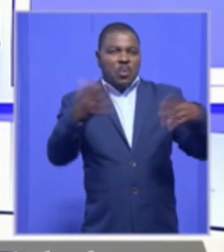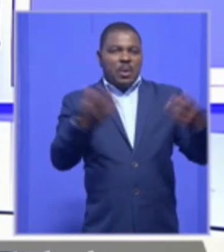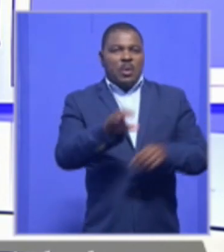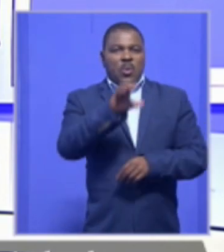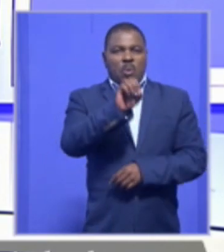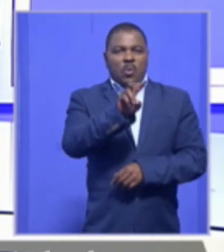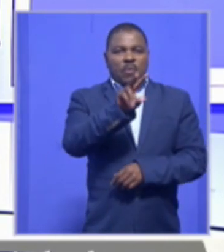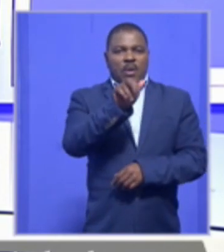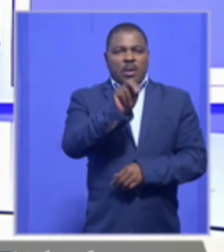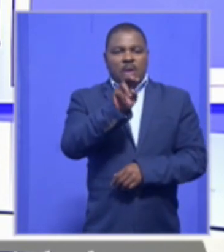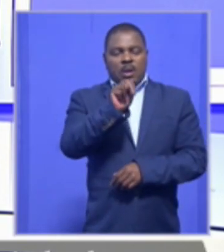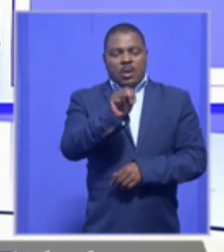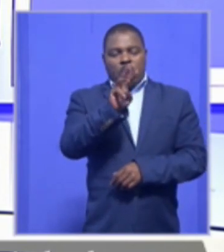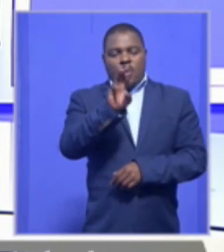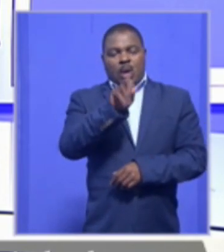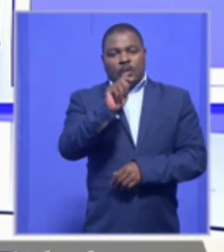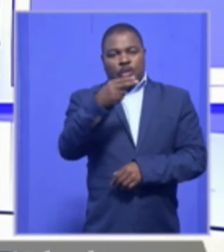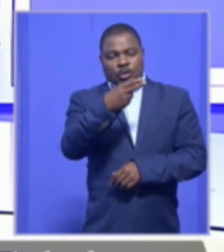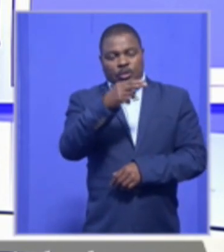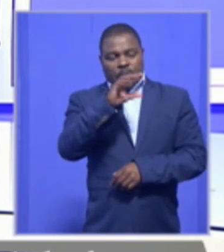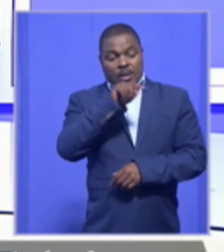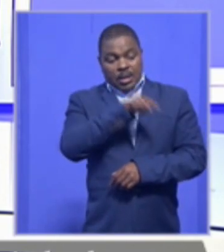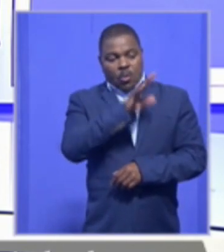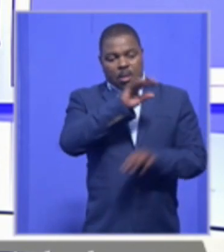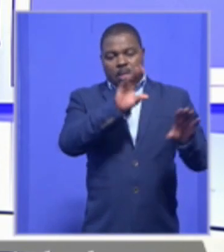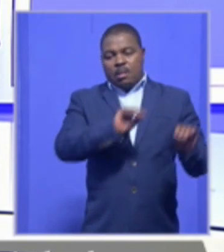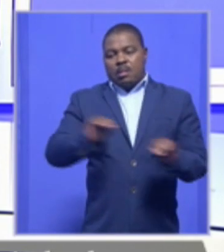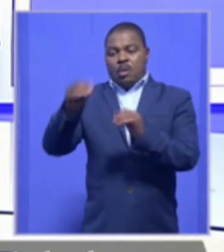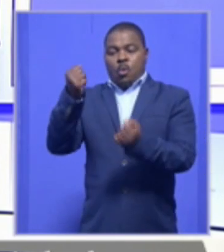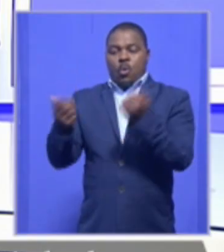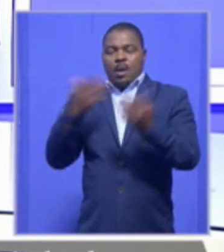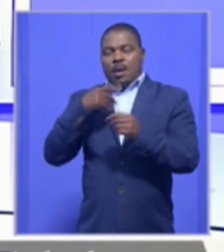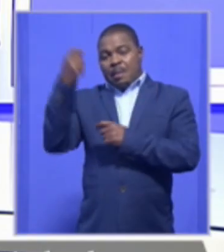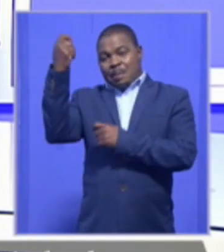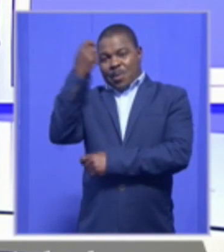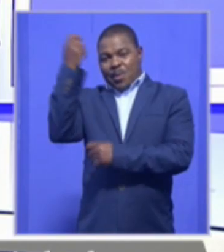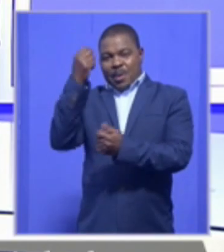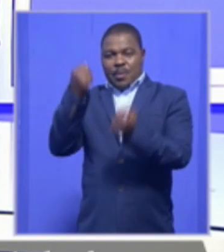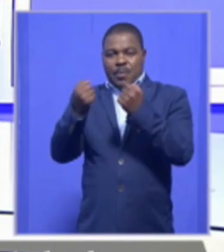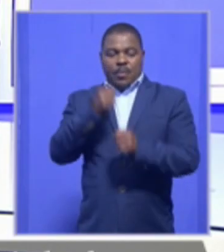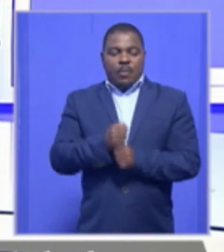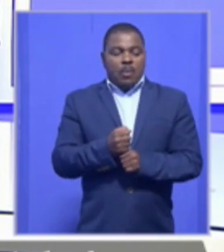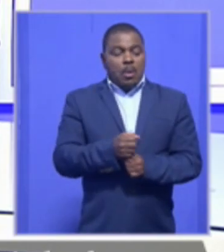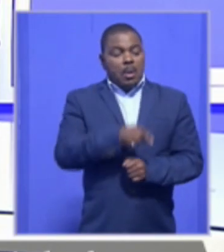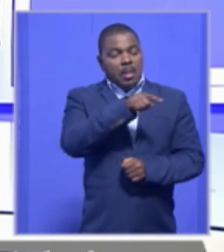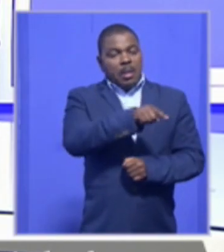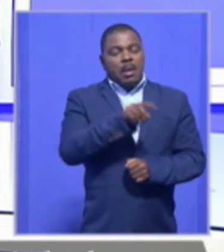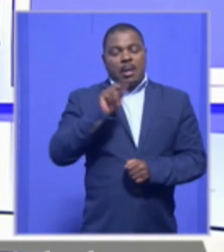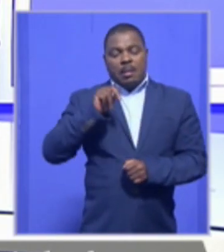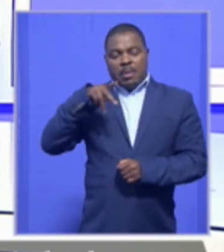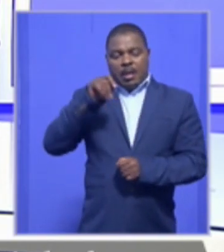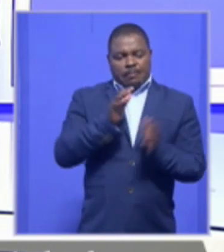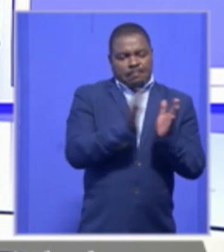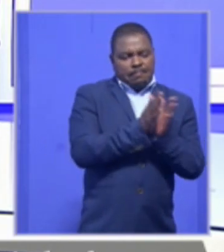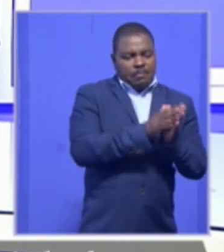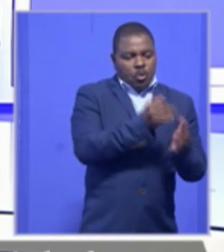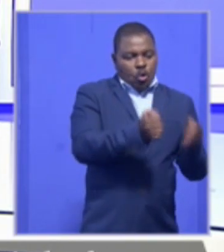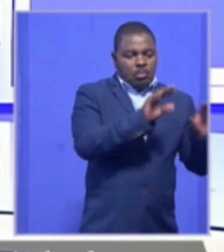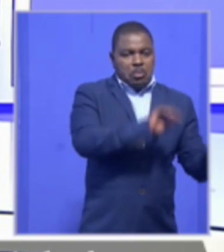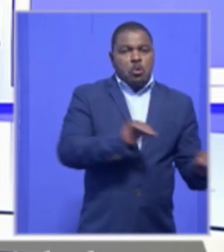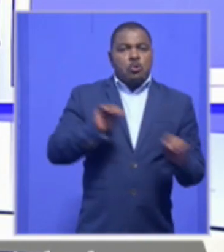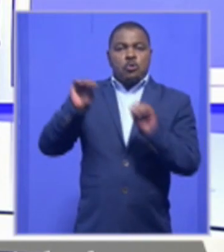e tla theeletšwa ka kgorontsheko ya magistrata wa Selete wa Polokwane. Molato wo o tlošitšwe ke lekala la botšhotšhisi jwa bosetšhaba